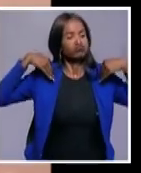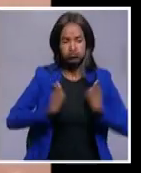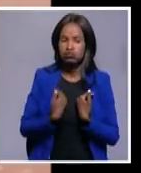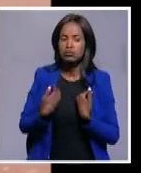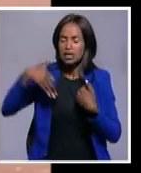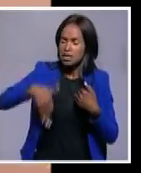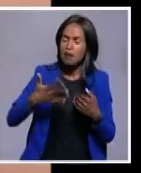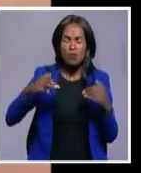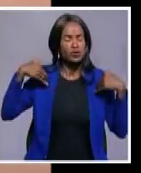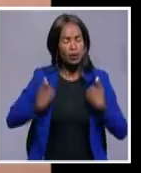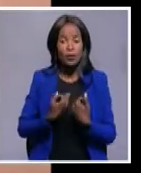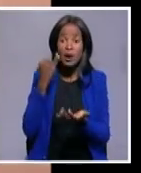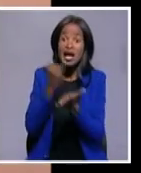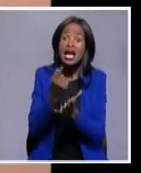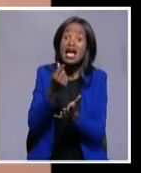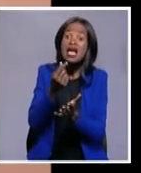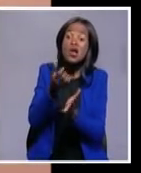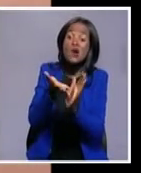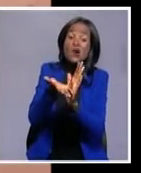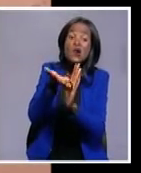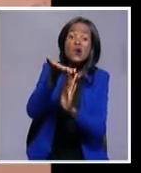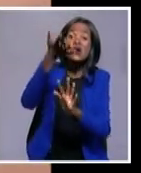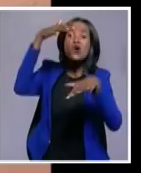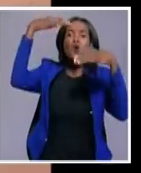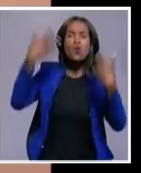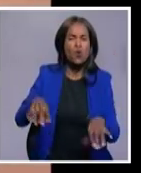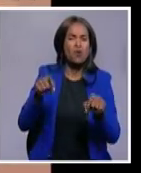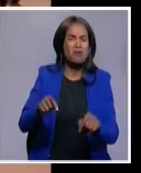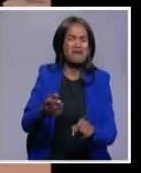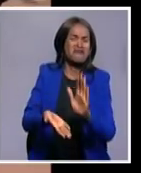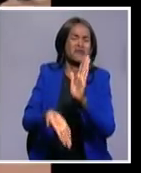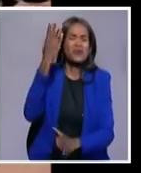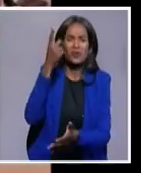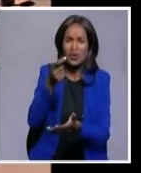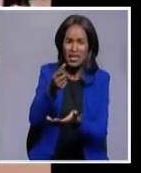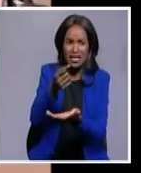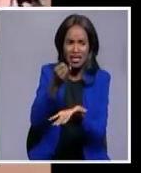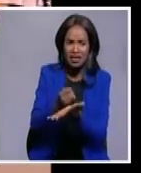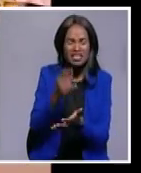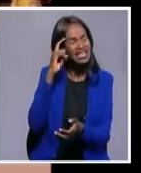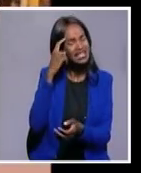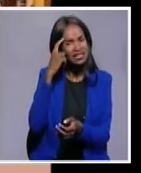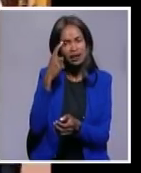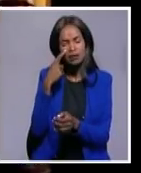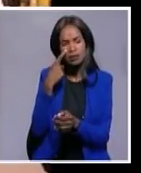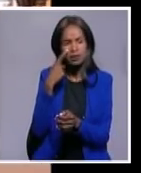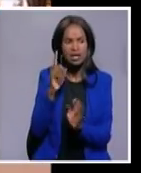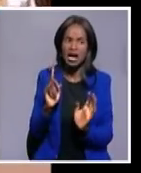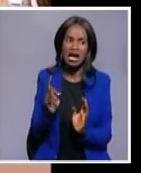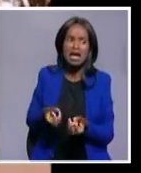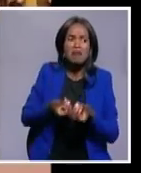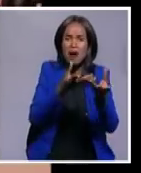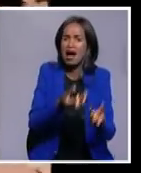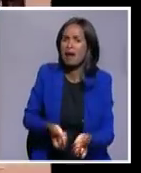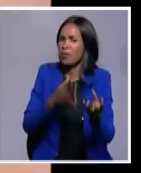with the debt that has grown. In the end, we then had to cut our losses and we